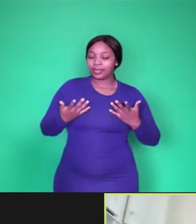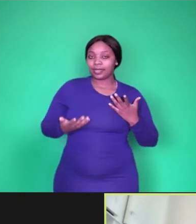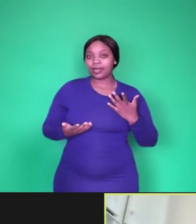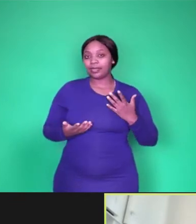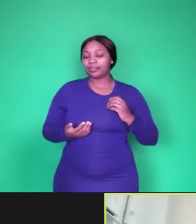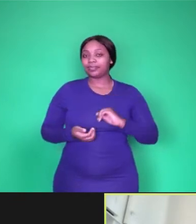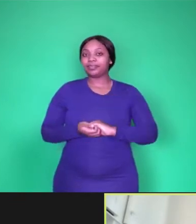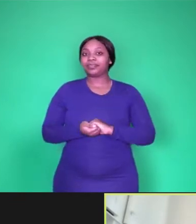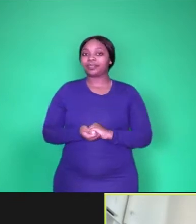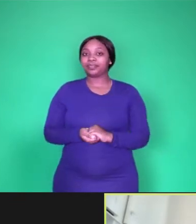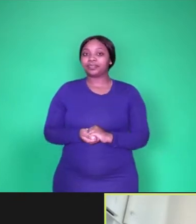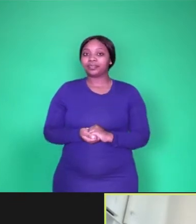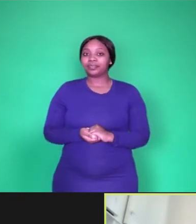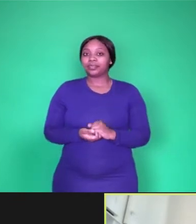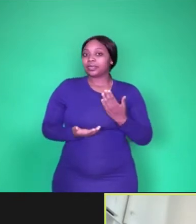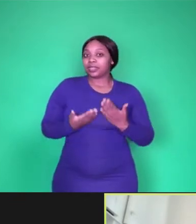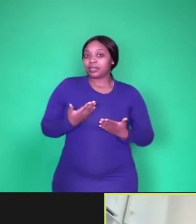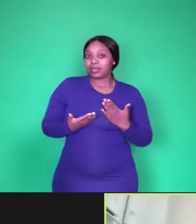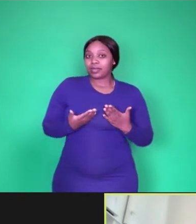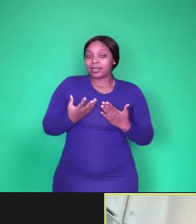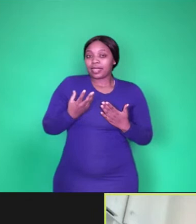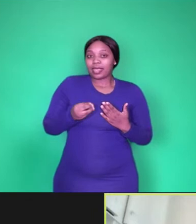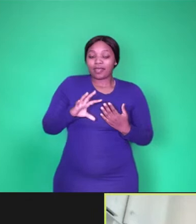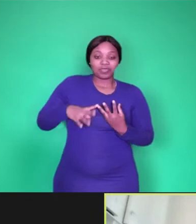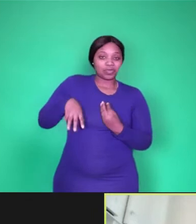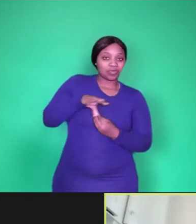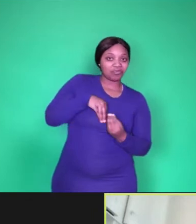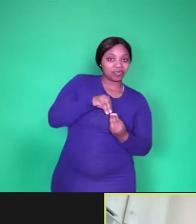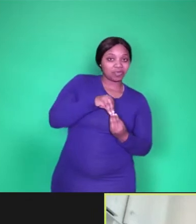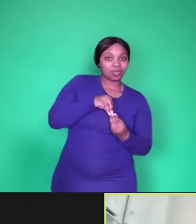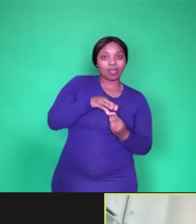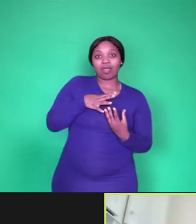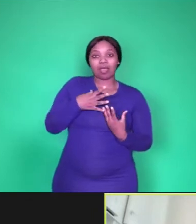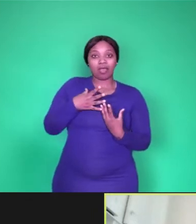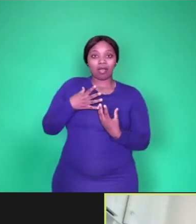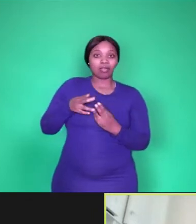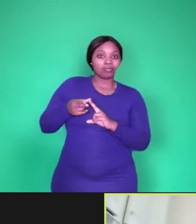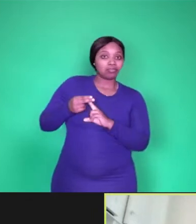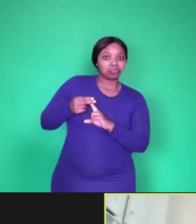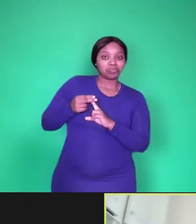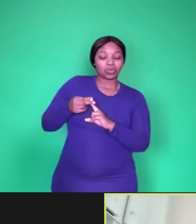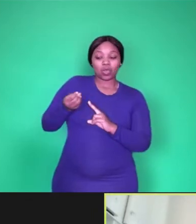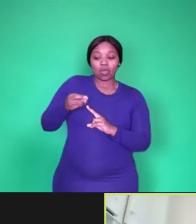sort of family reunification or a nuclear family as an ideal.